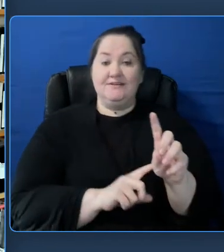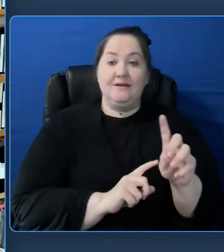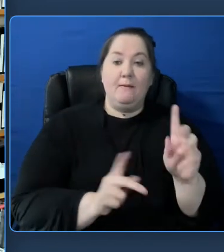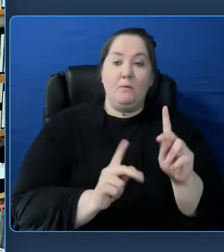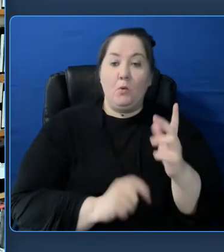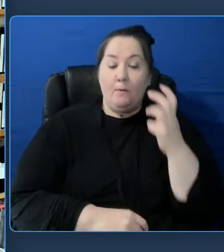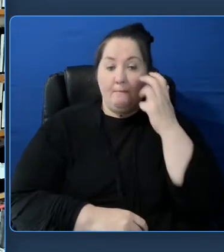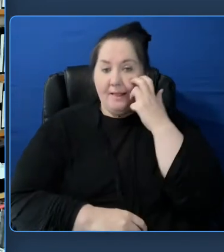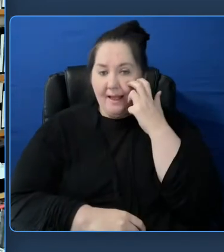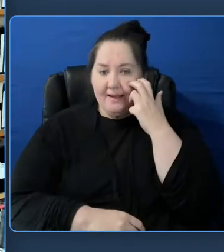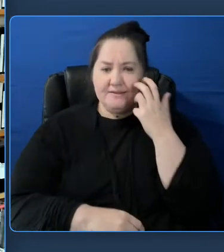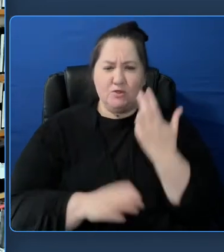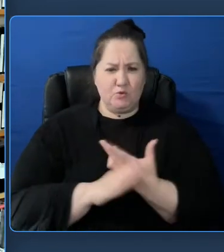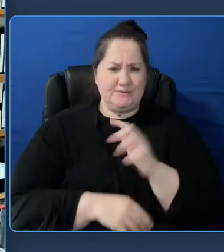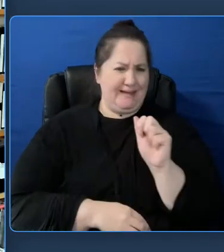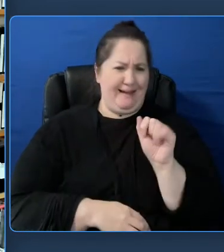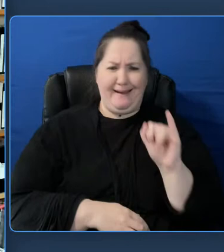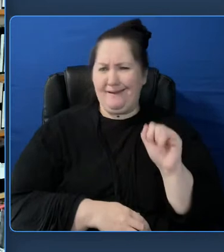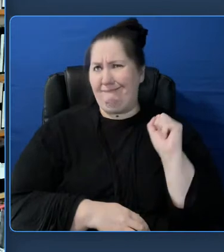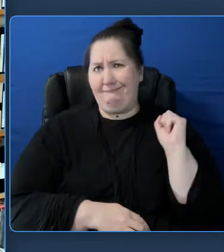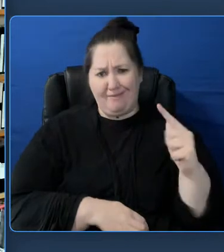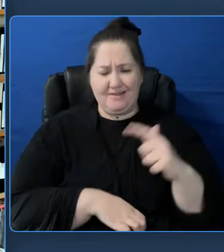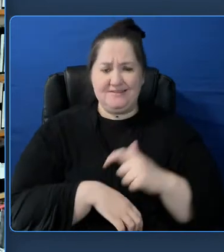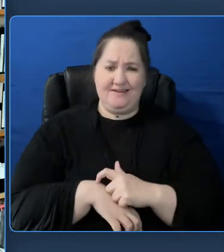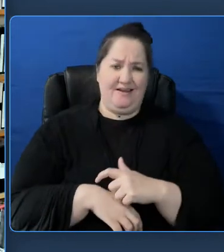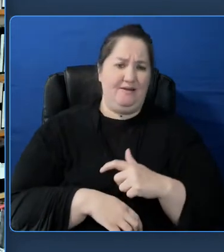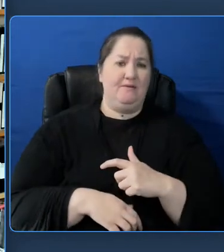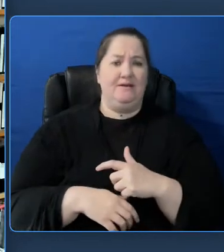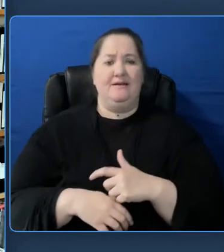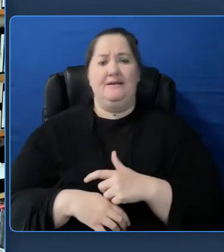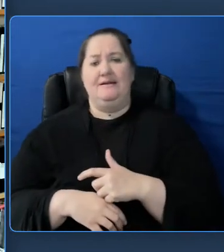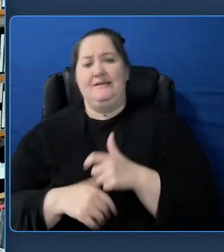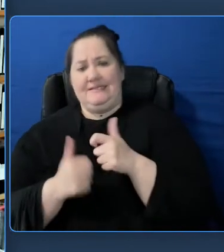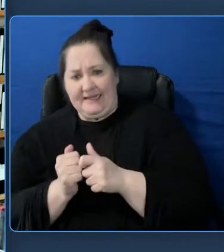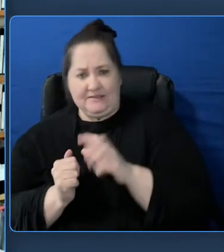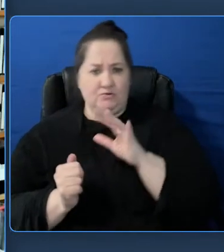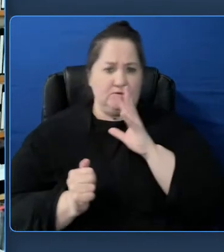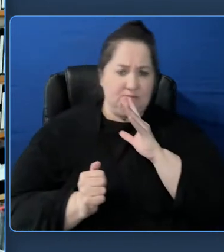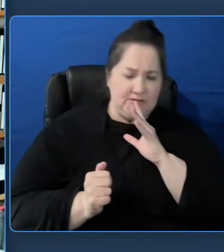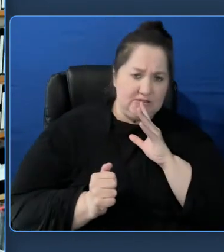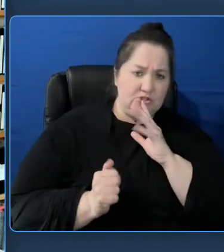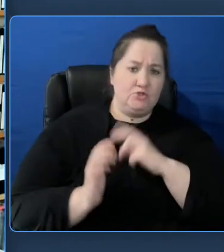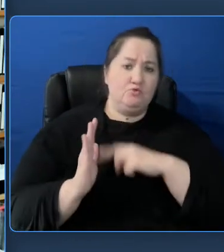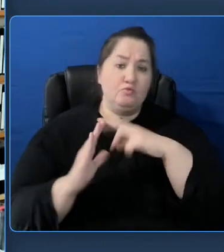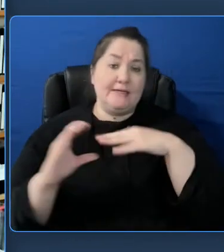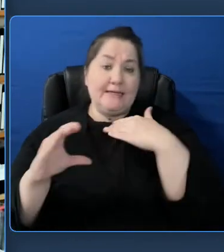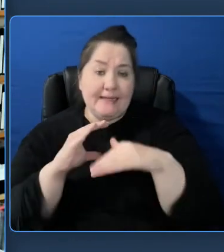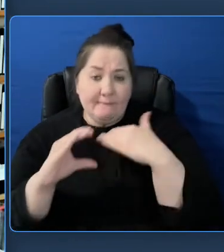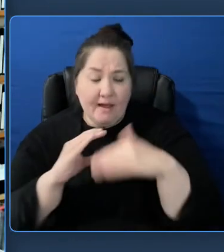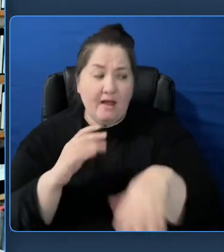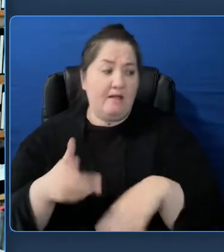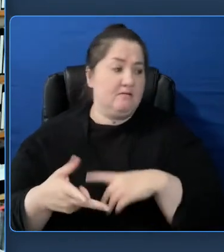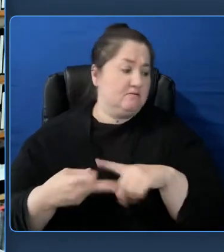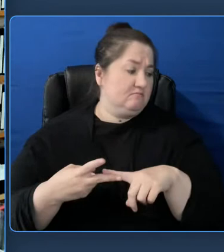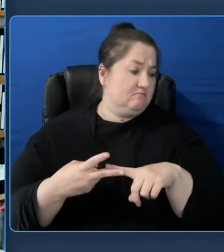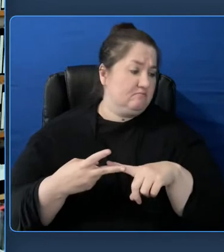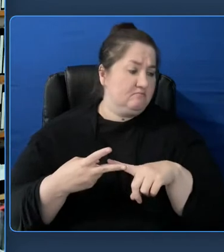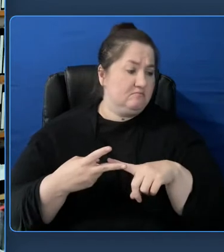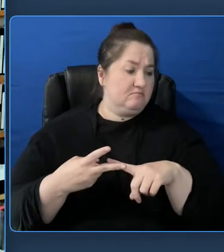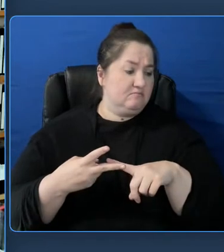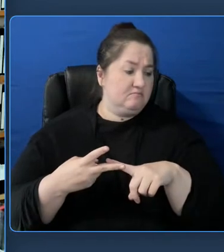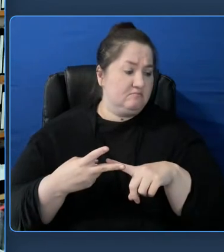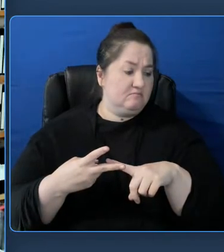people who are blind, they use AI all the time. They use text-to-speech all the time to read their email, to